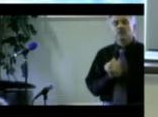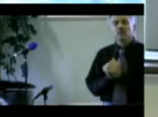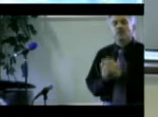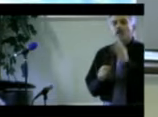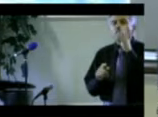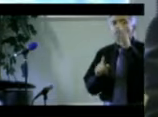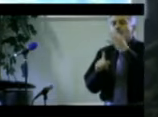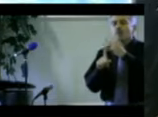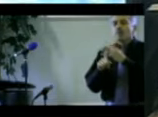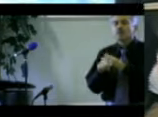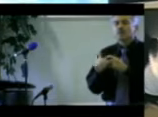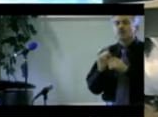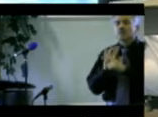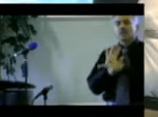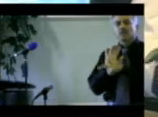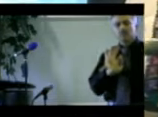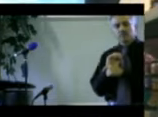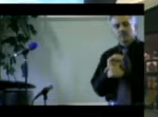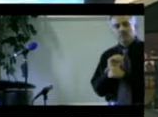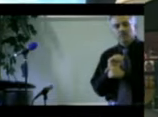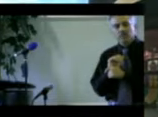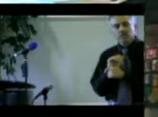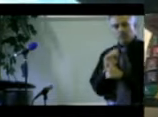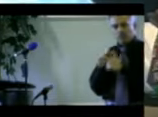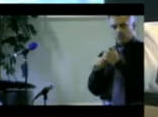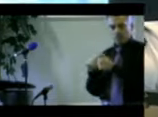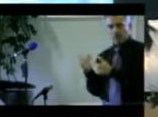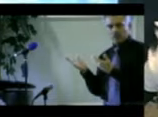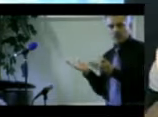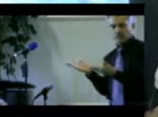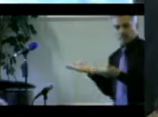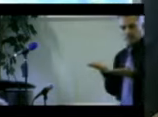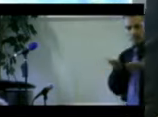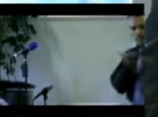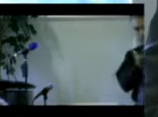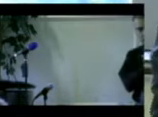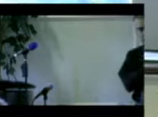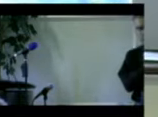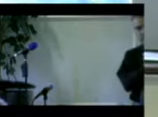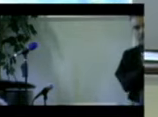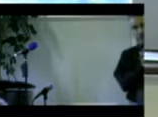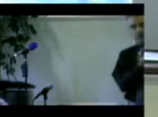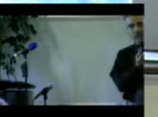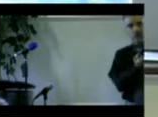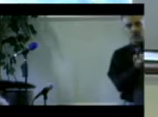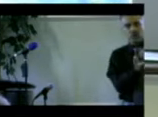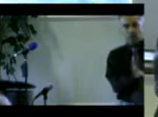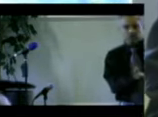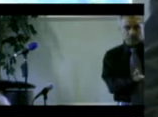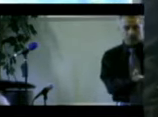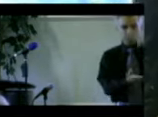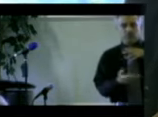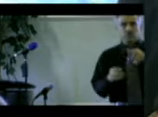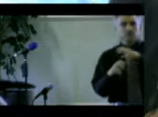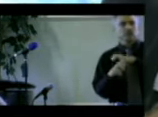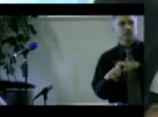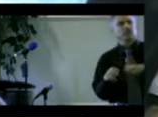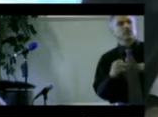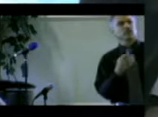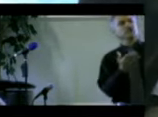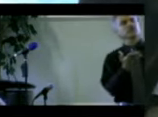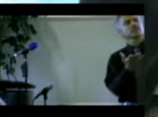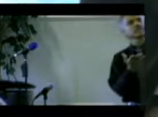4 months went by, and the project was completed. The rich man pulled up in front of the house, and